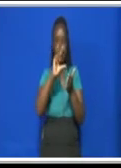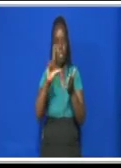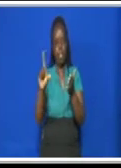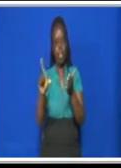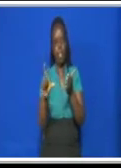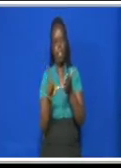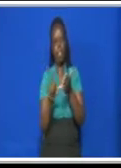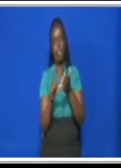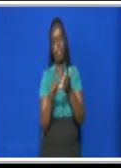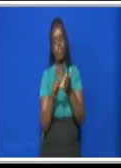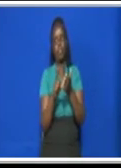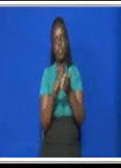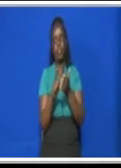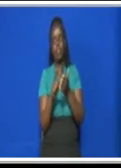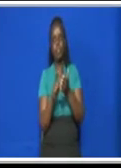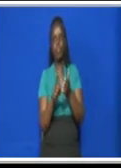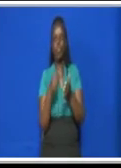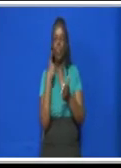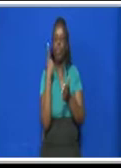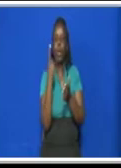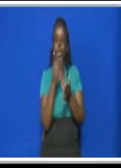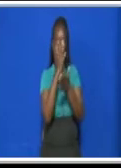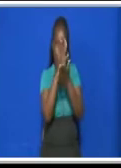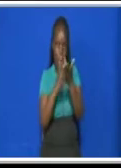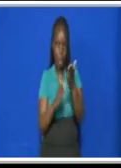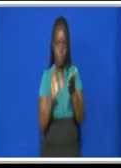cell, you have one half cell here